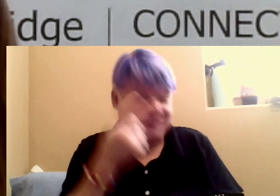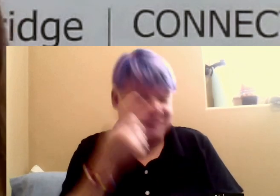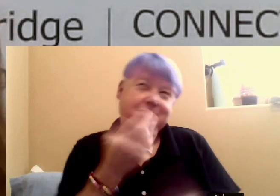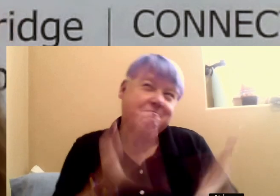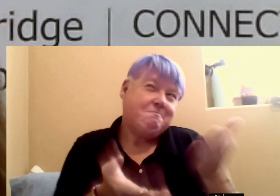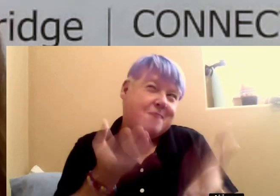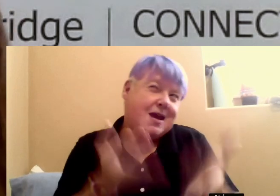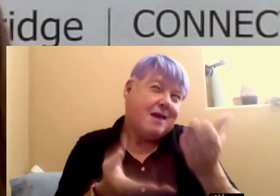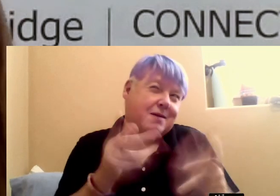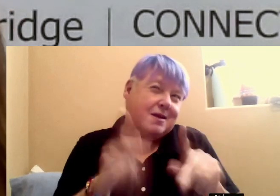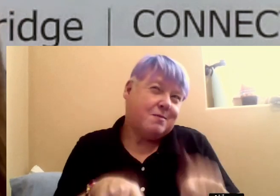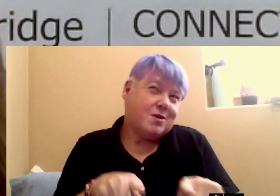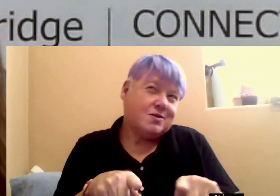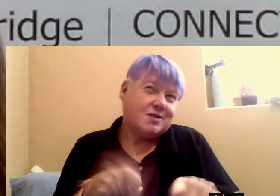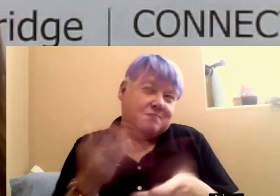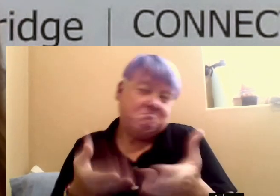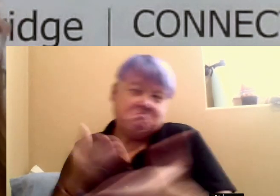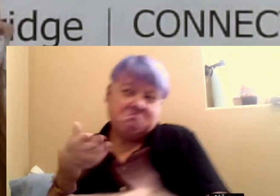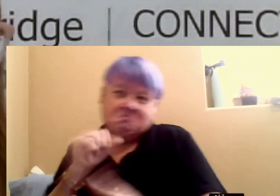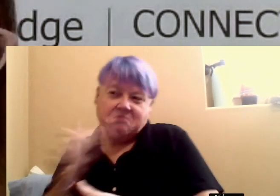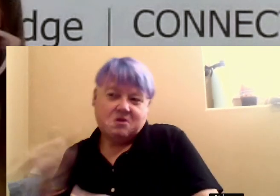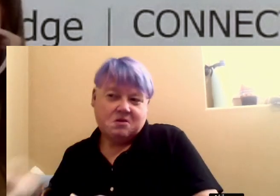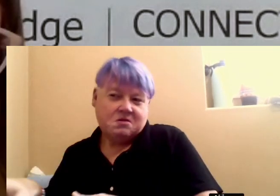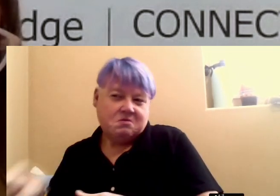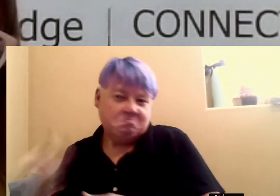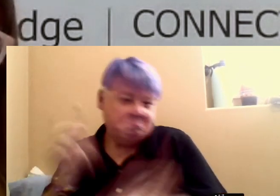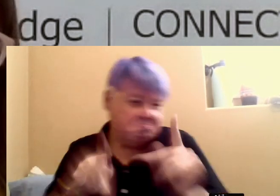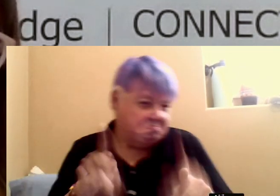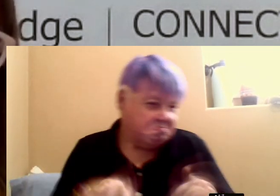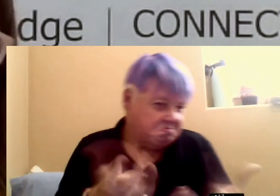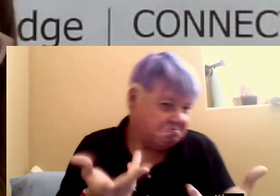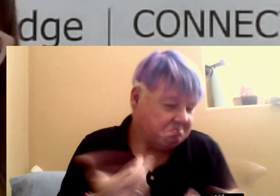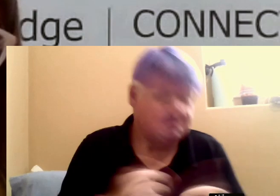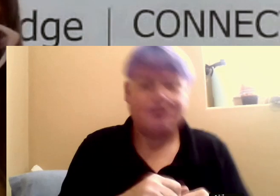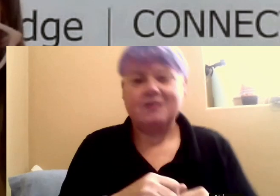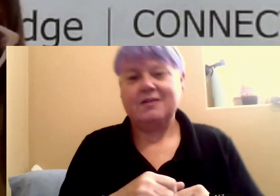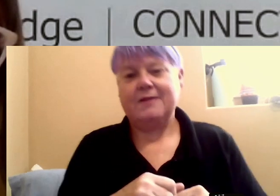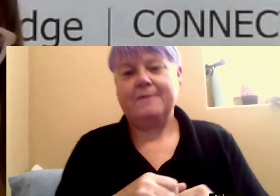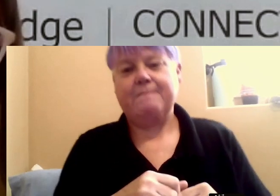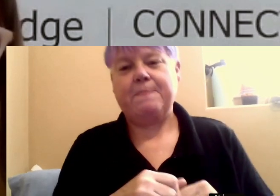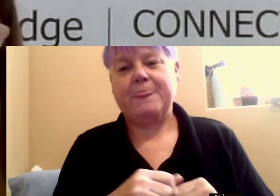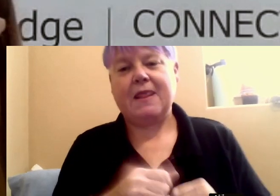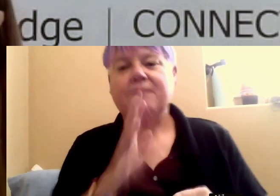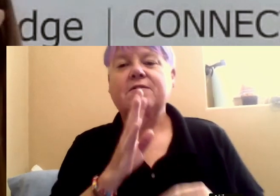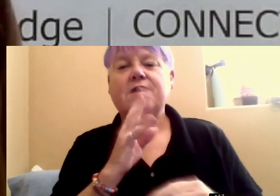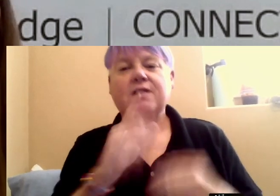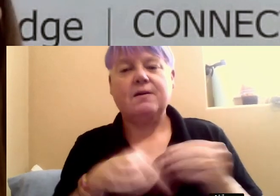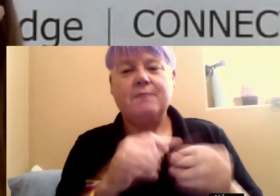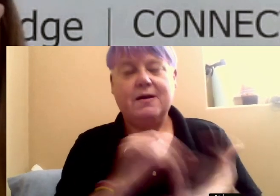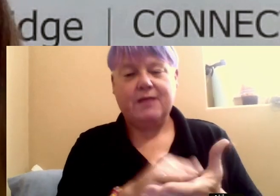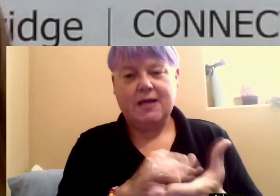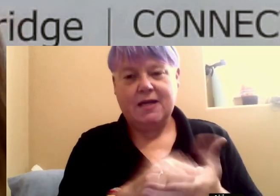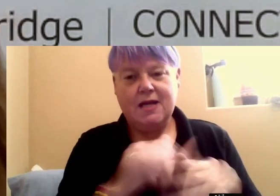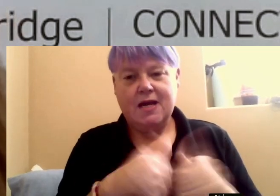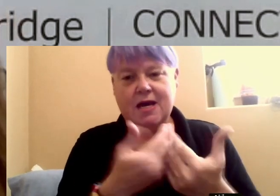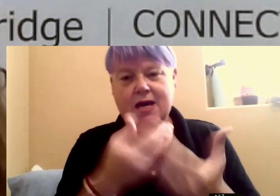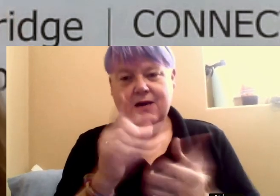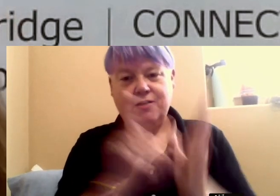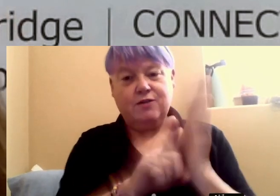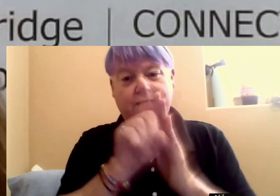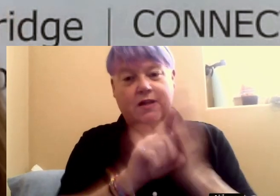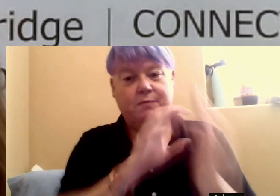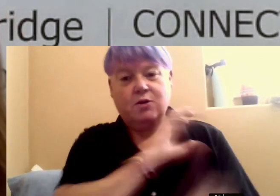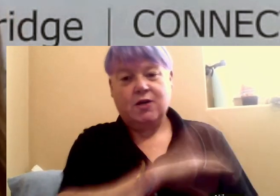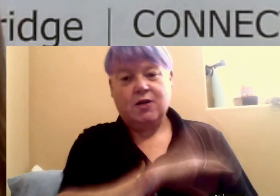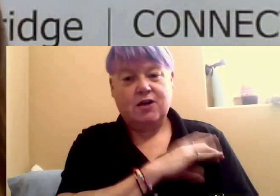not be the person, like adding that suspense. So I'm just wondering if you both could talk maybe about how you develop your characters